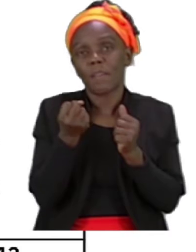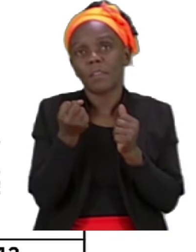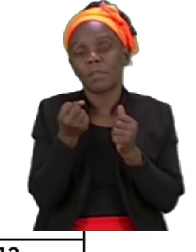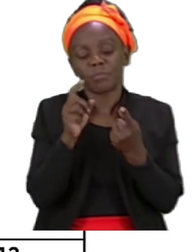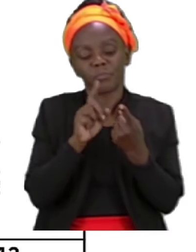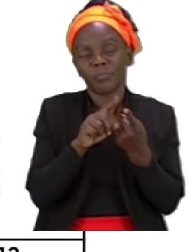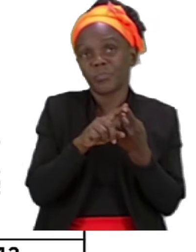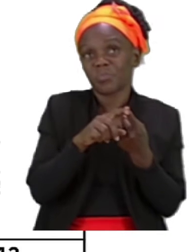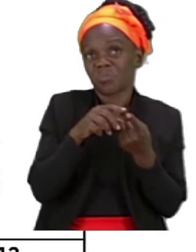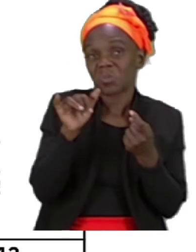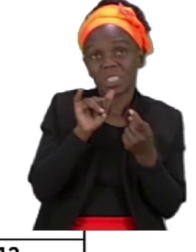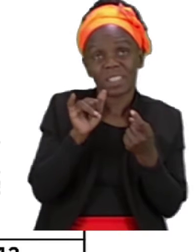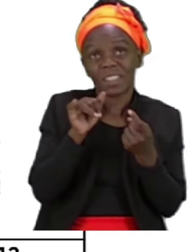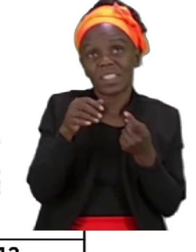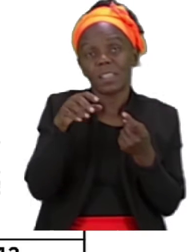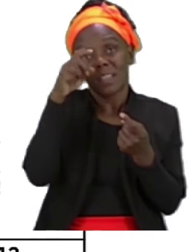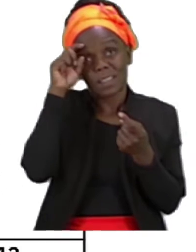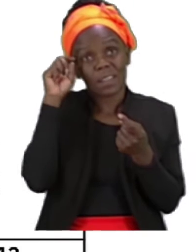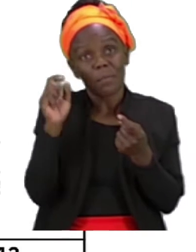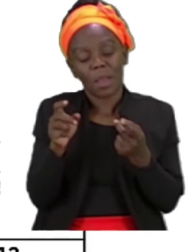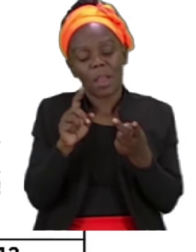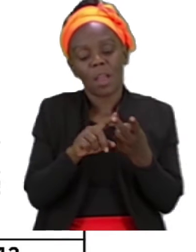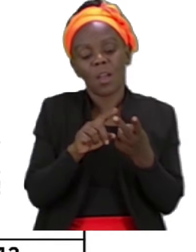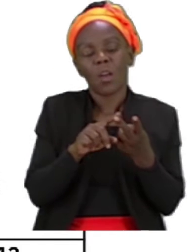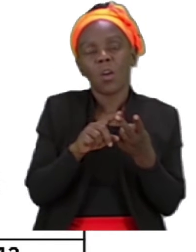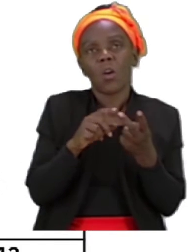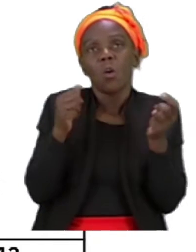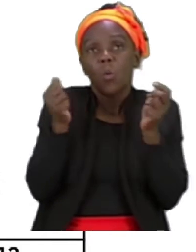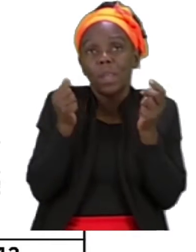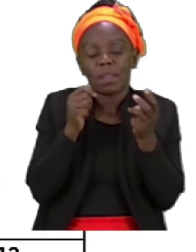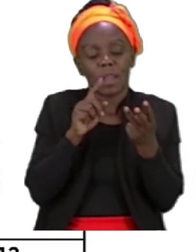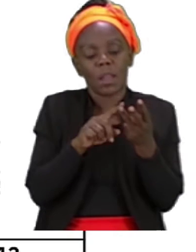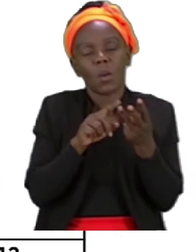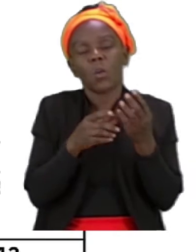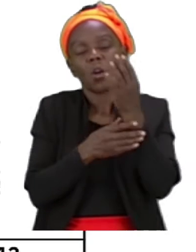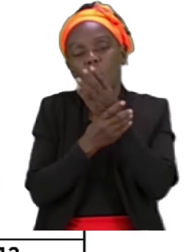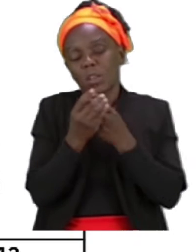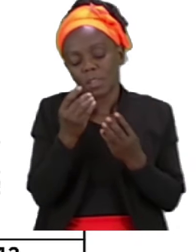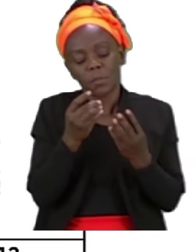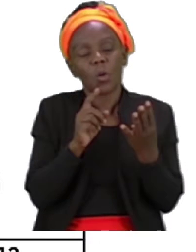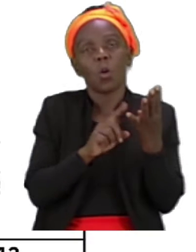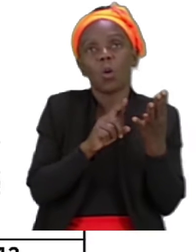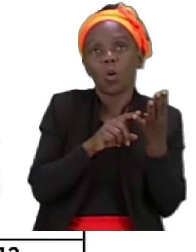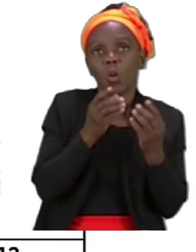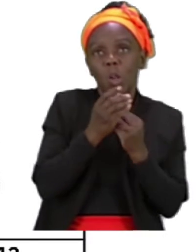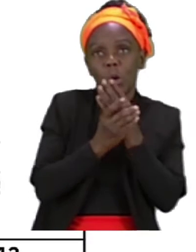or winter, or spring, or